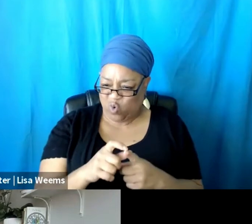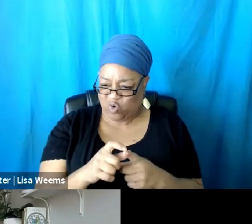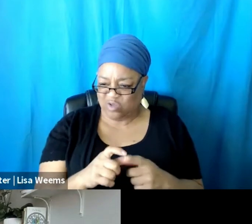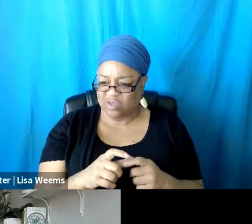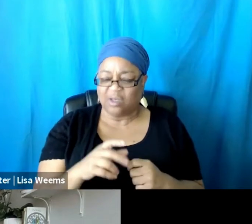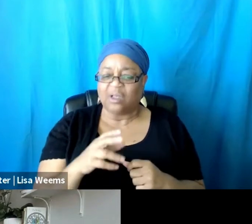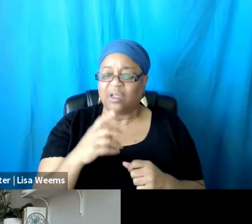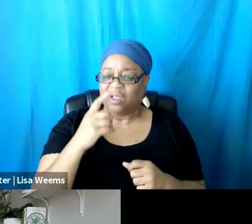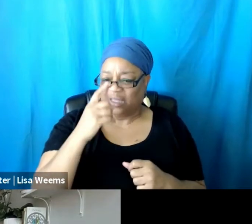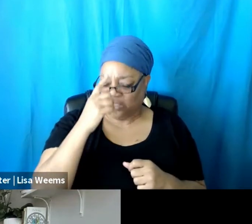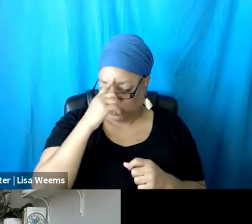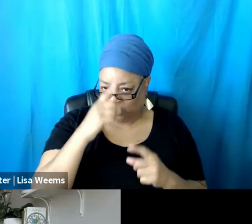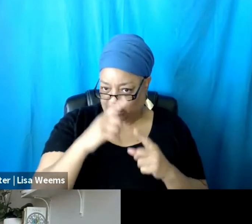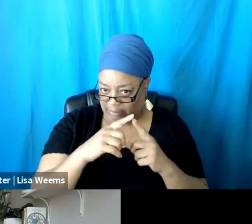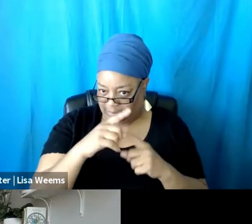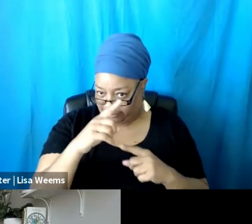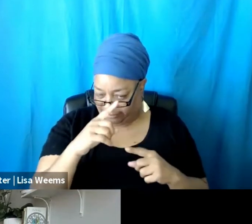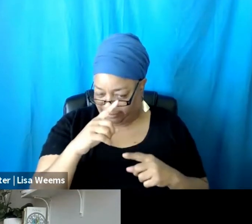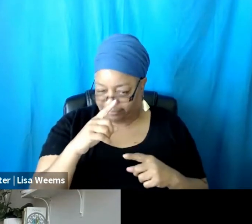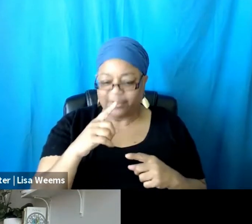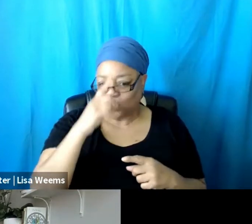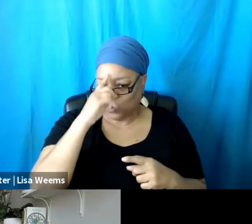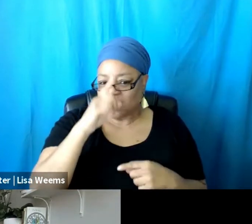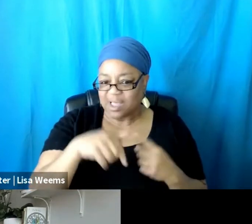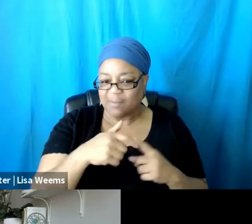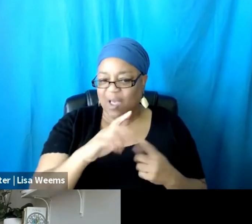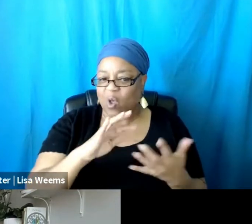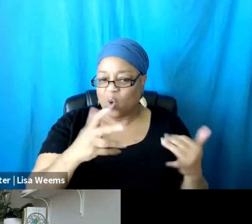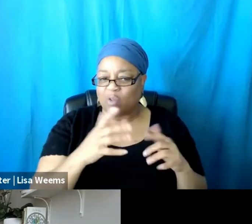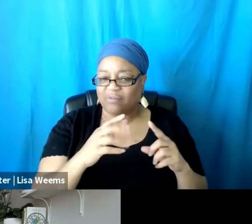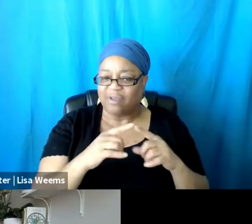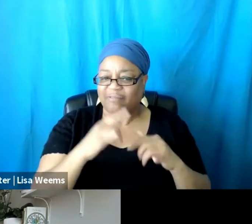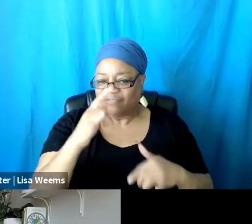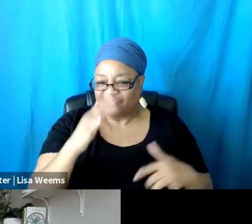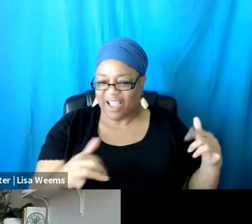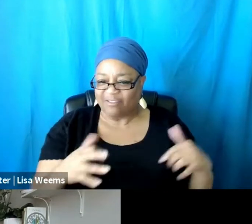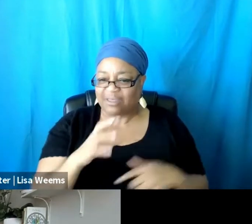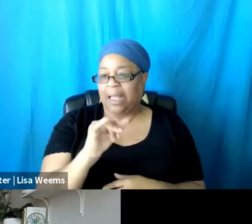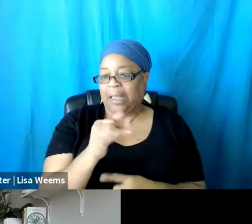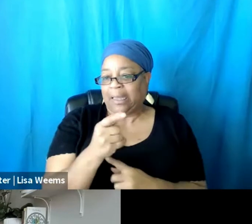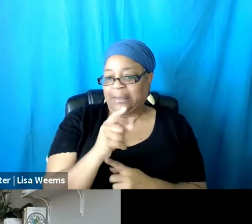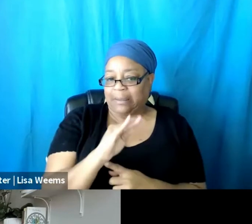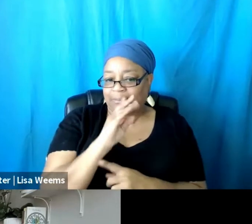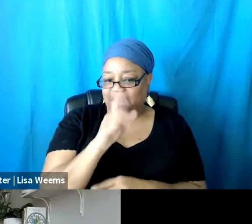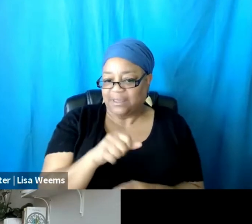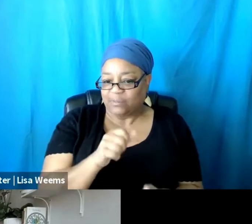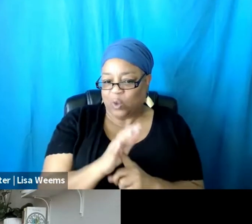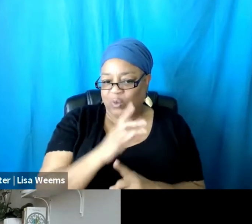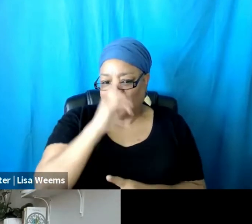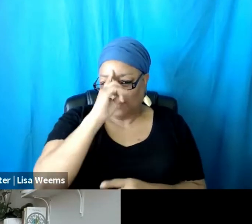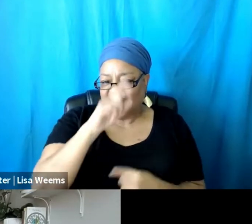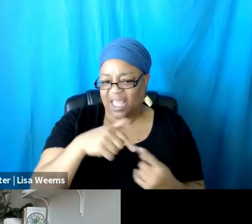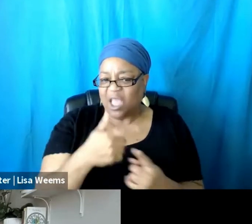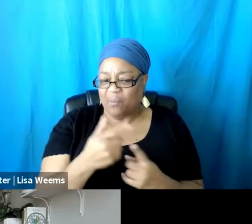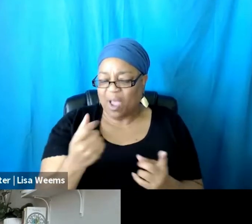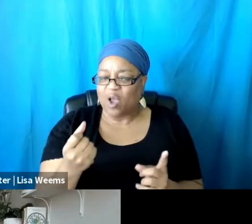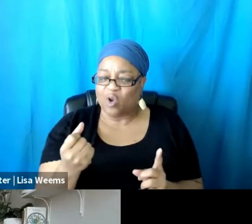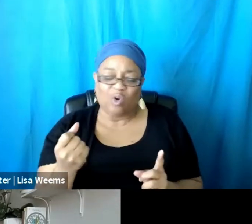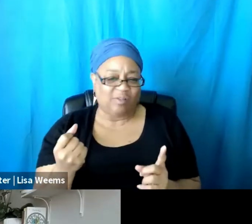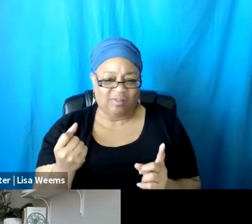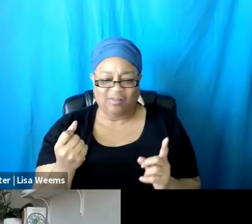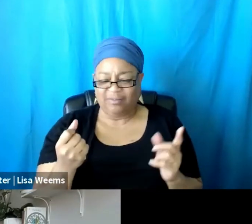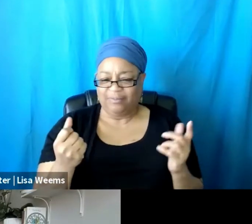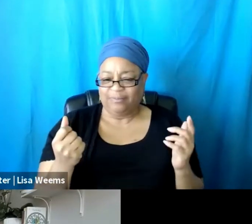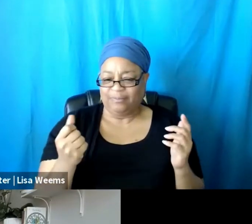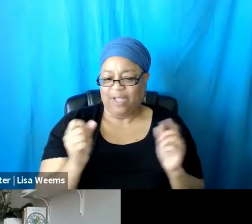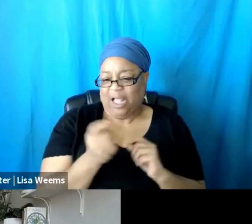various isms and systems that are exposed, I'm thinking about a few specifically here and looking through the lens of racial equity. But I